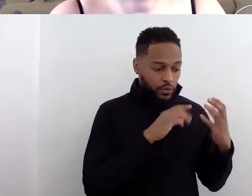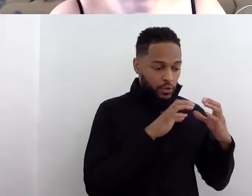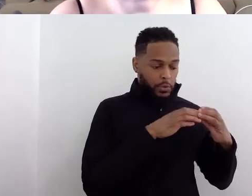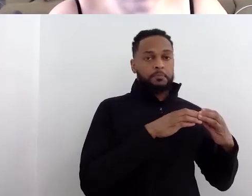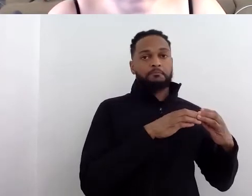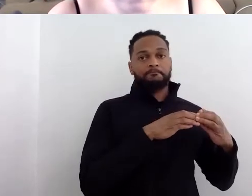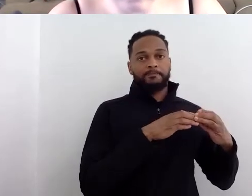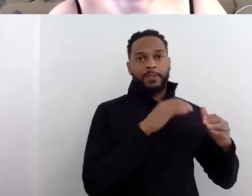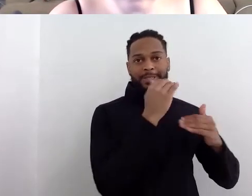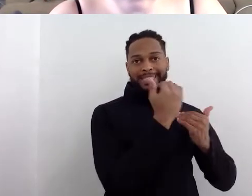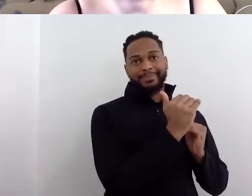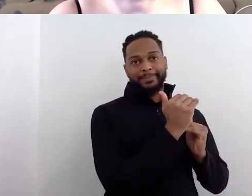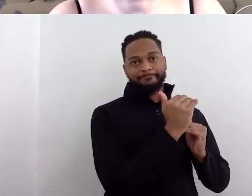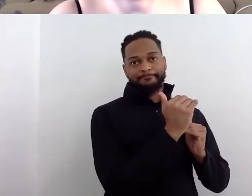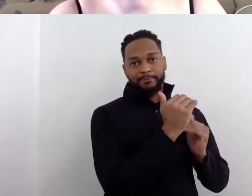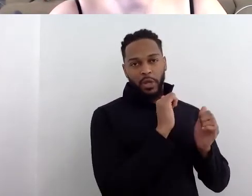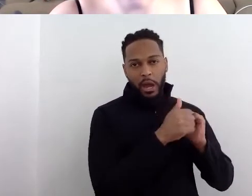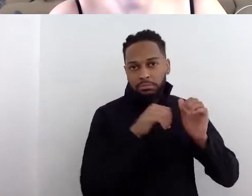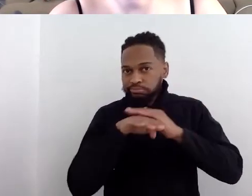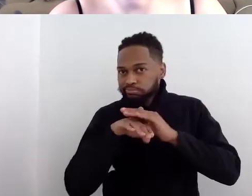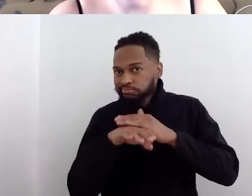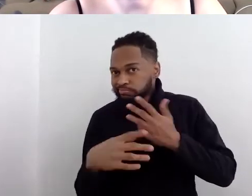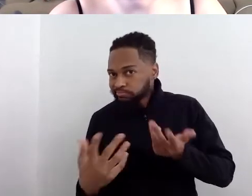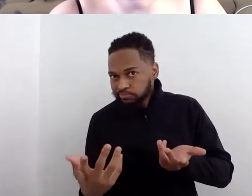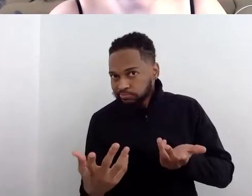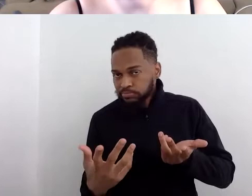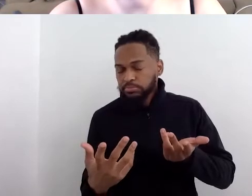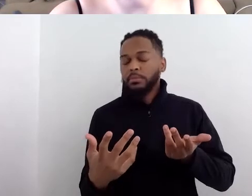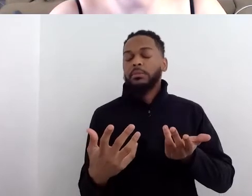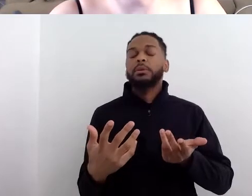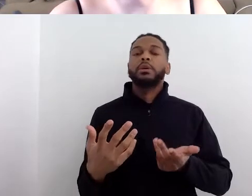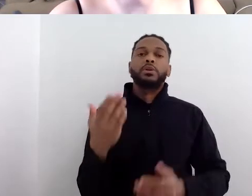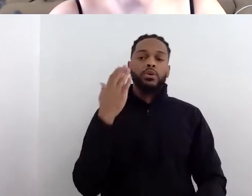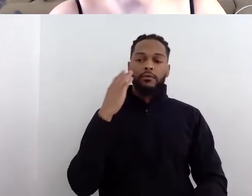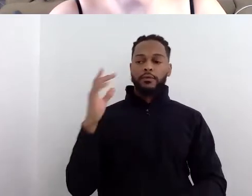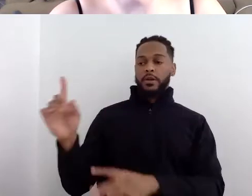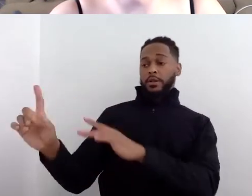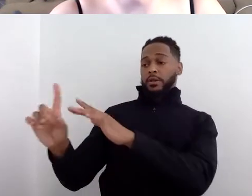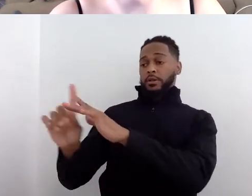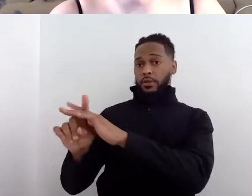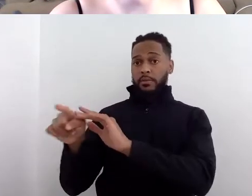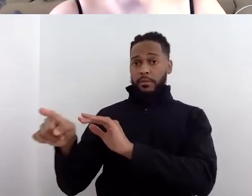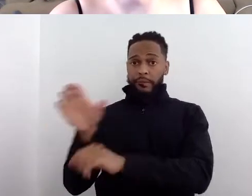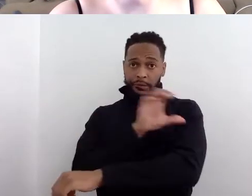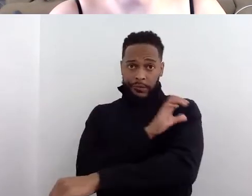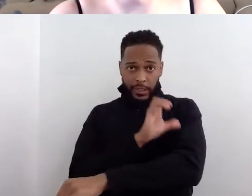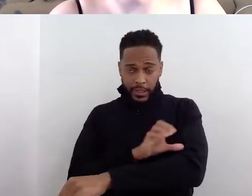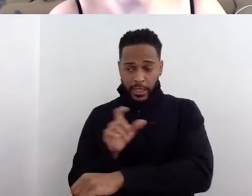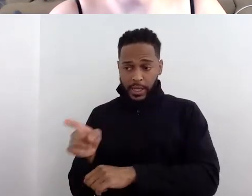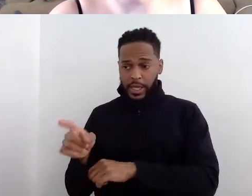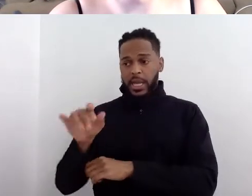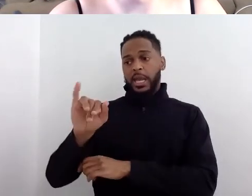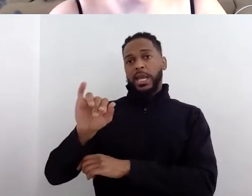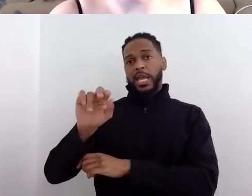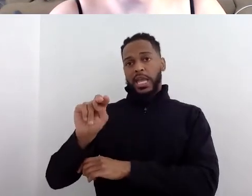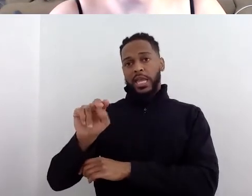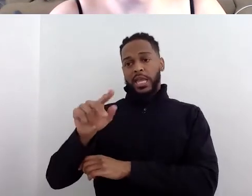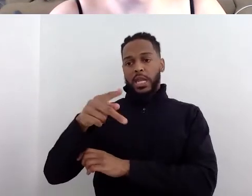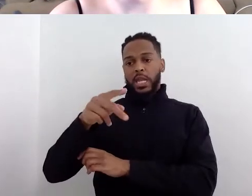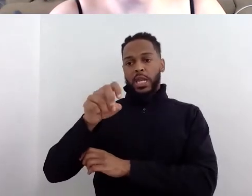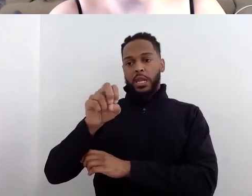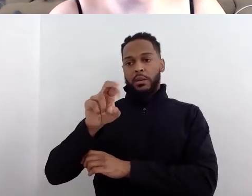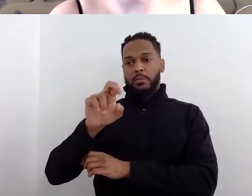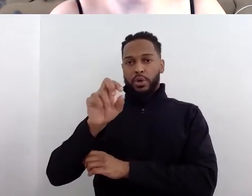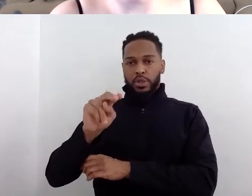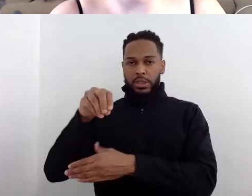of like in-person visits, especially for things like physical therapy and occupational therapy, if I tell a patient they need